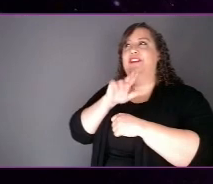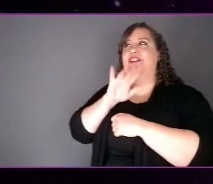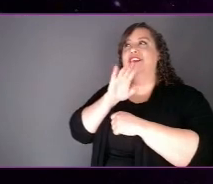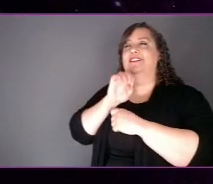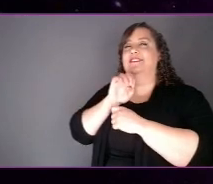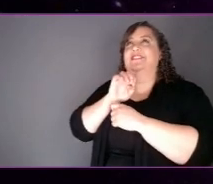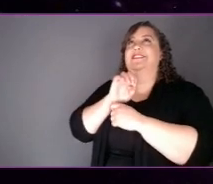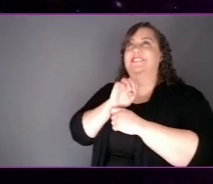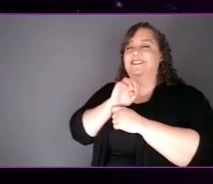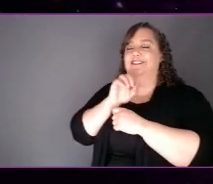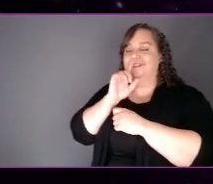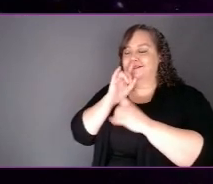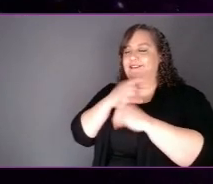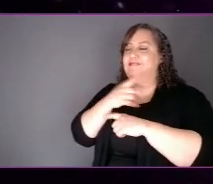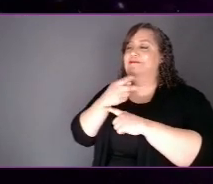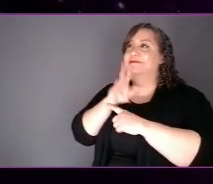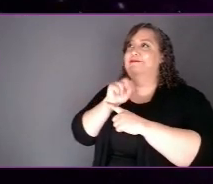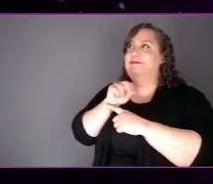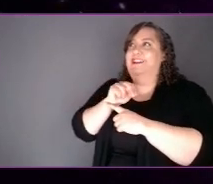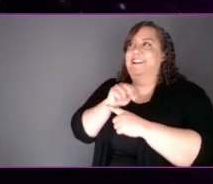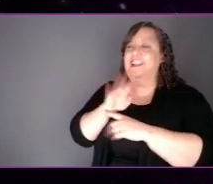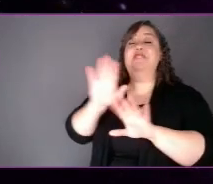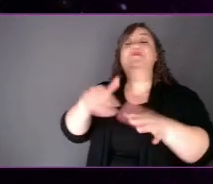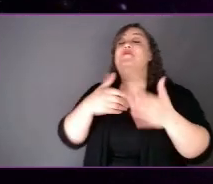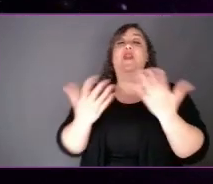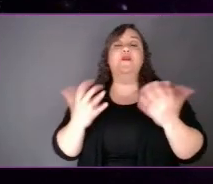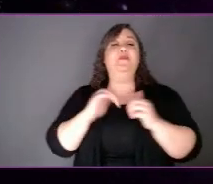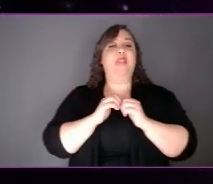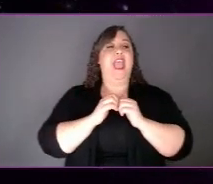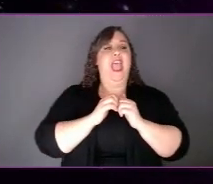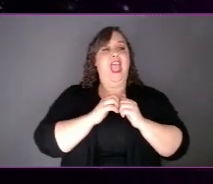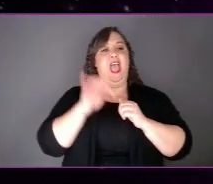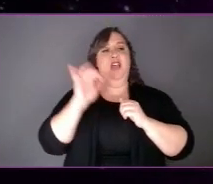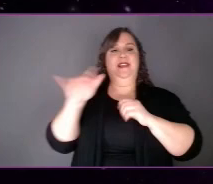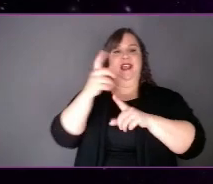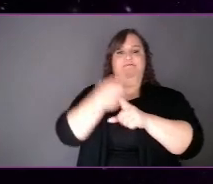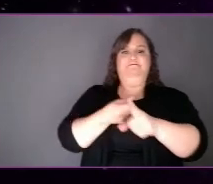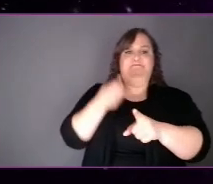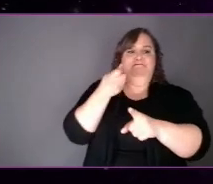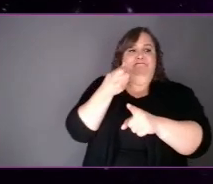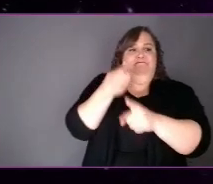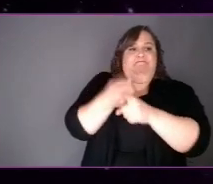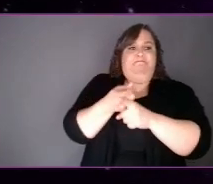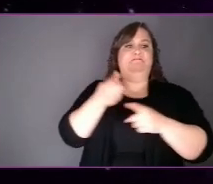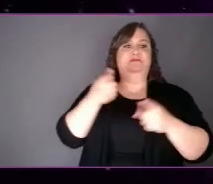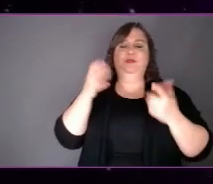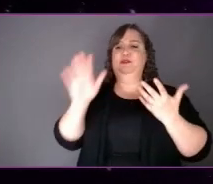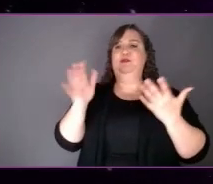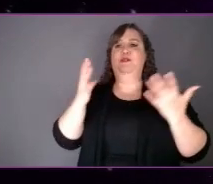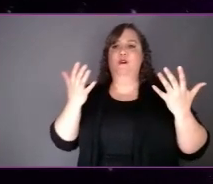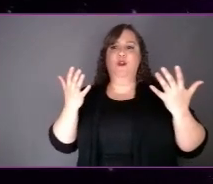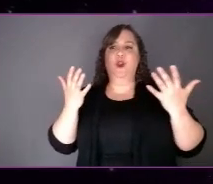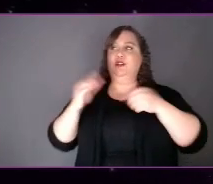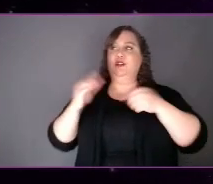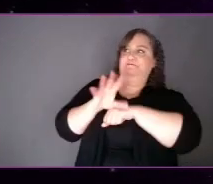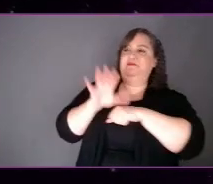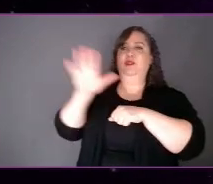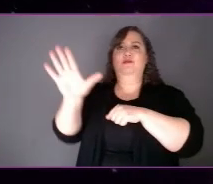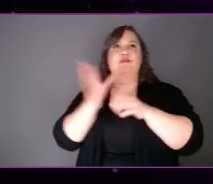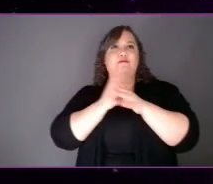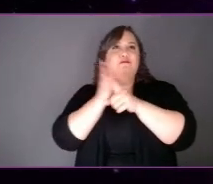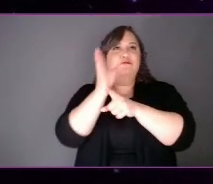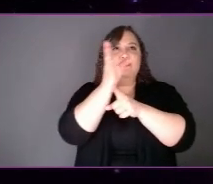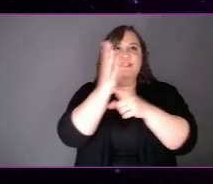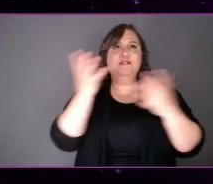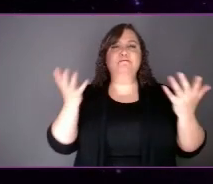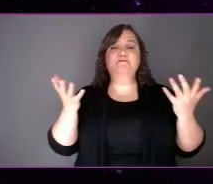career paths? We'll start with you, Albert. Right. So it's definitely influencing my career path, as I'm currently